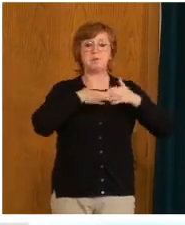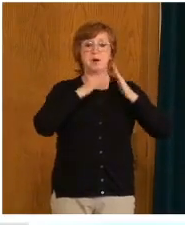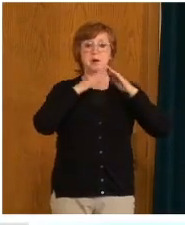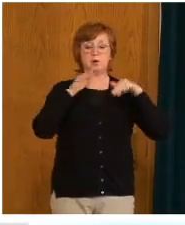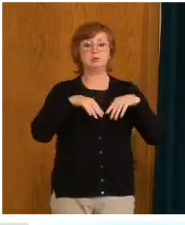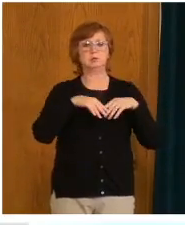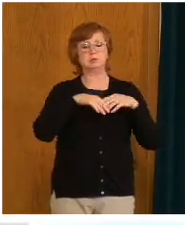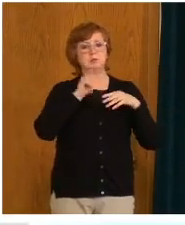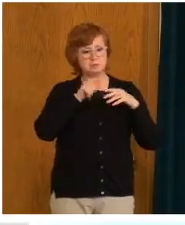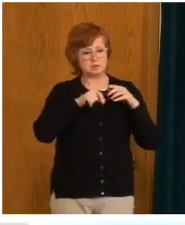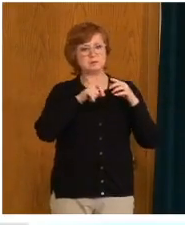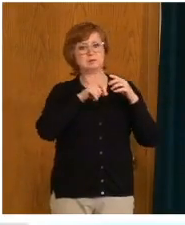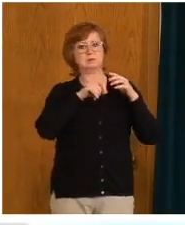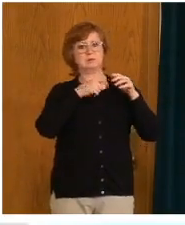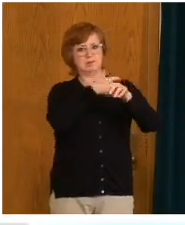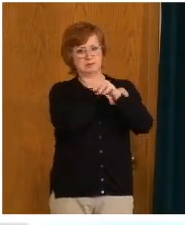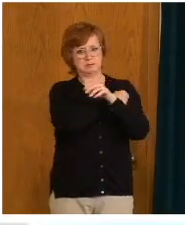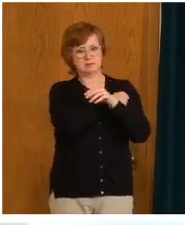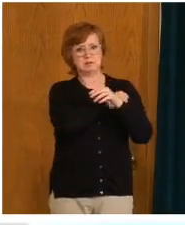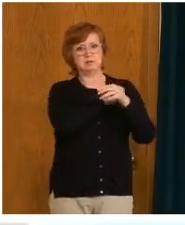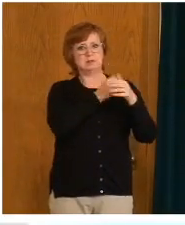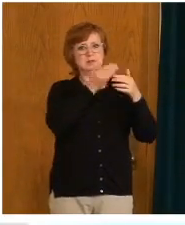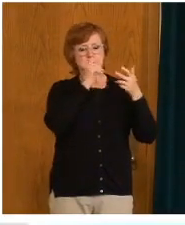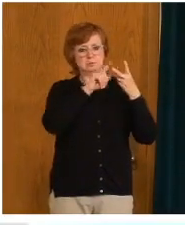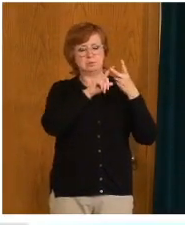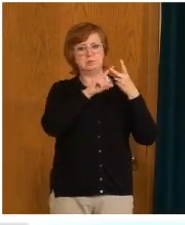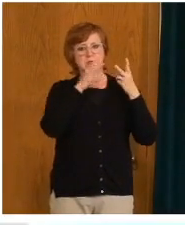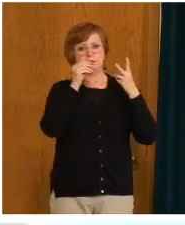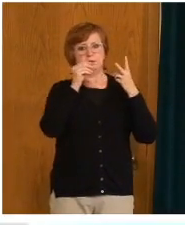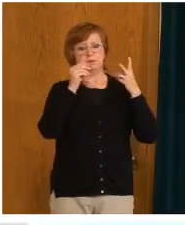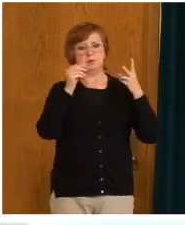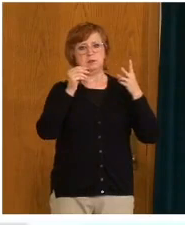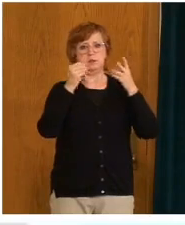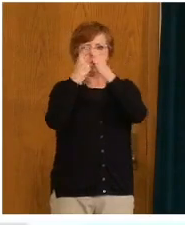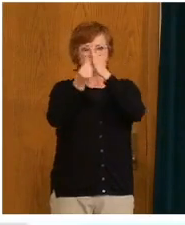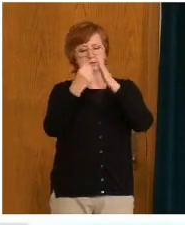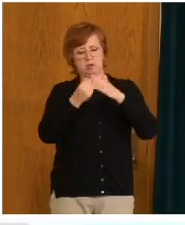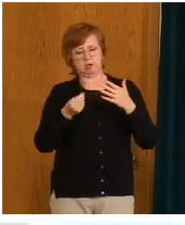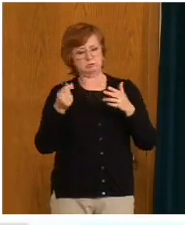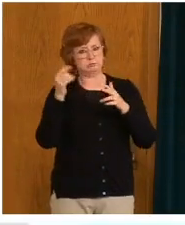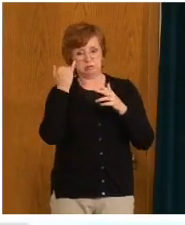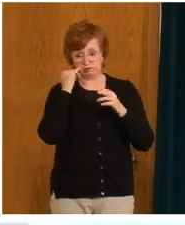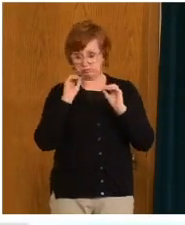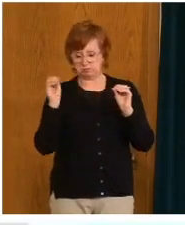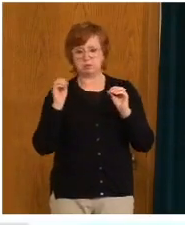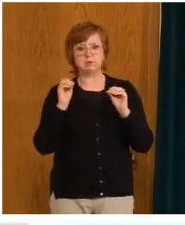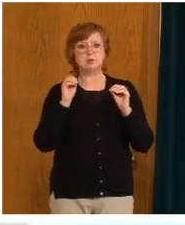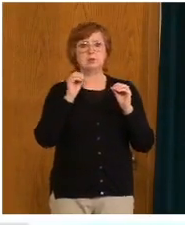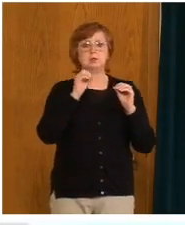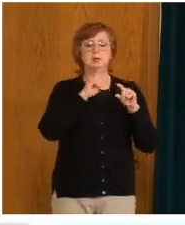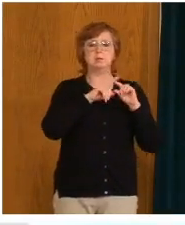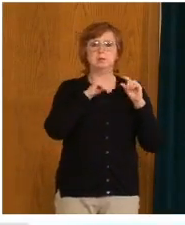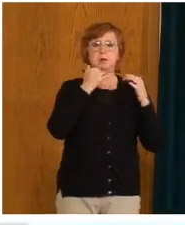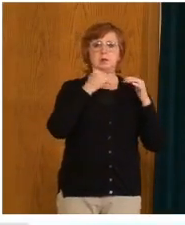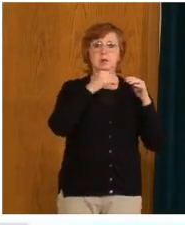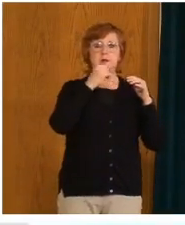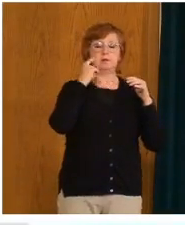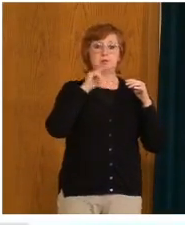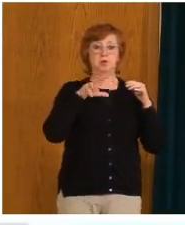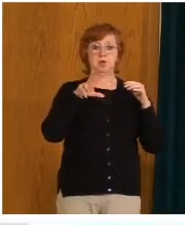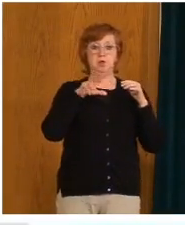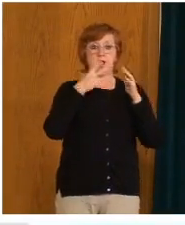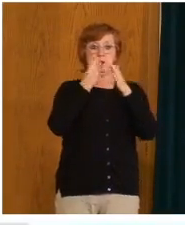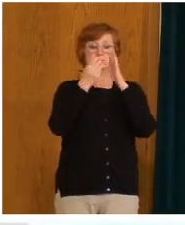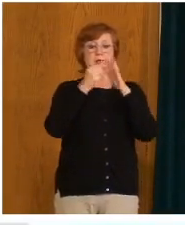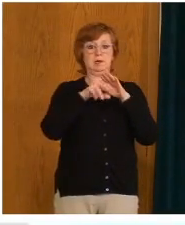Otherwise, meet outdoors for the time being. In public gatherings, indoors, going up to 30 right now, and then going up to